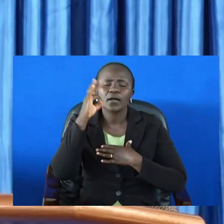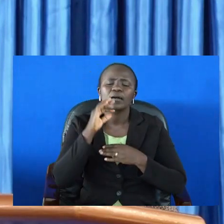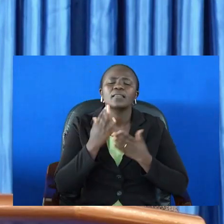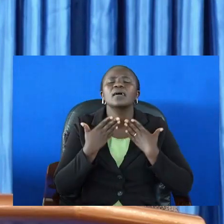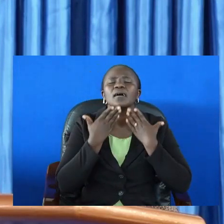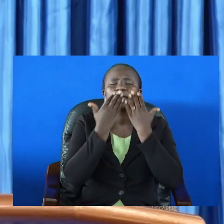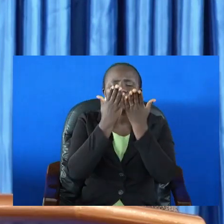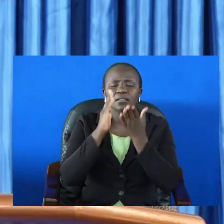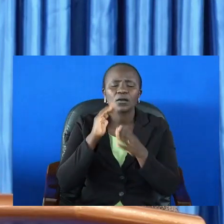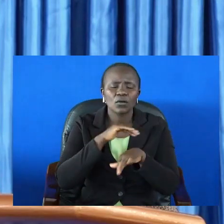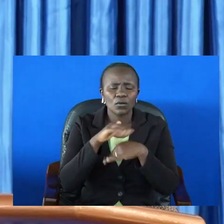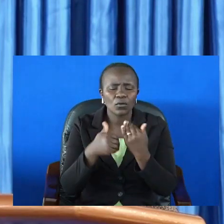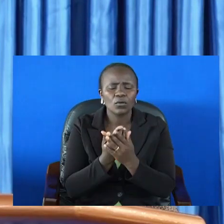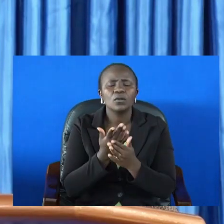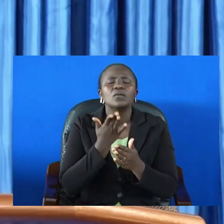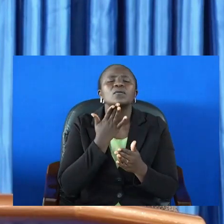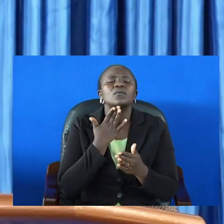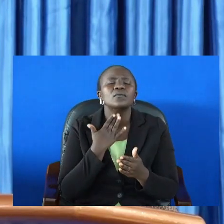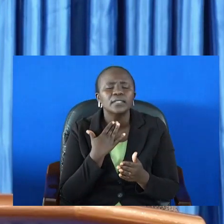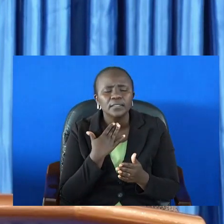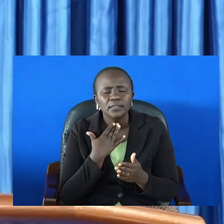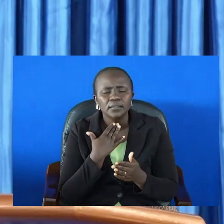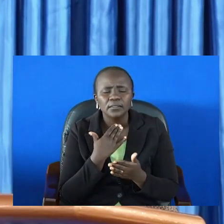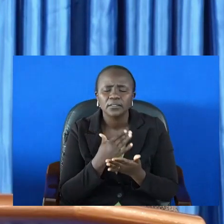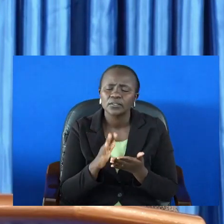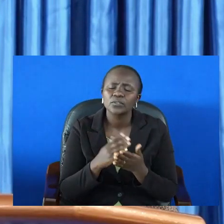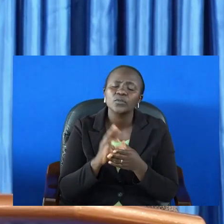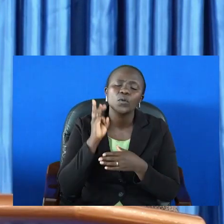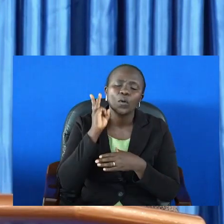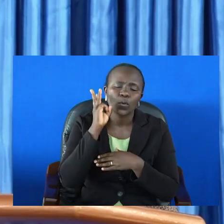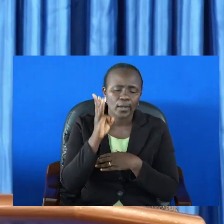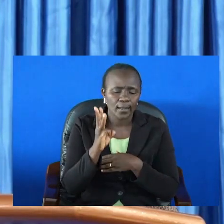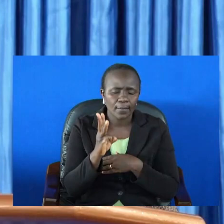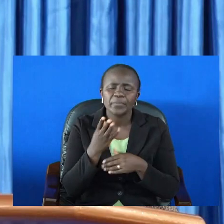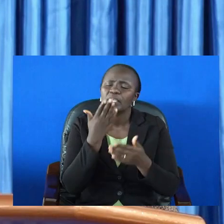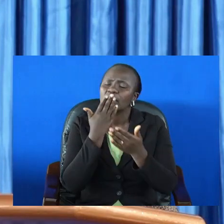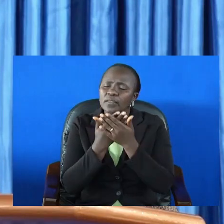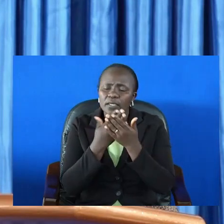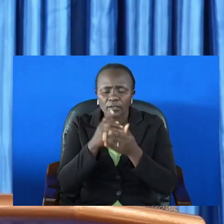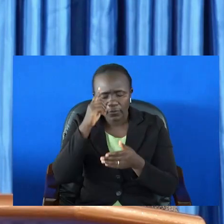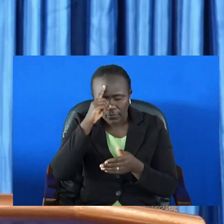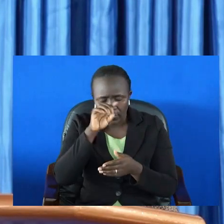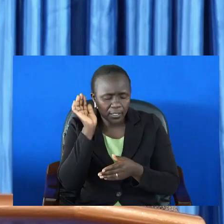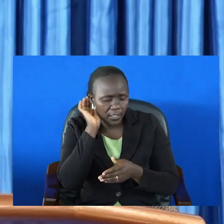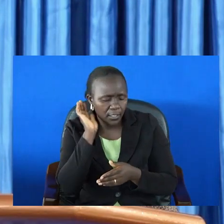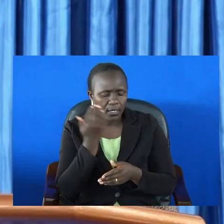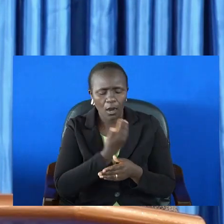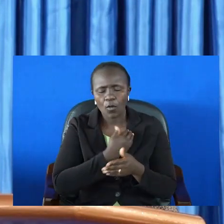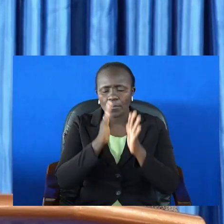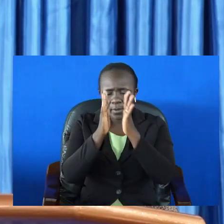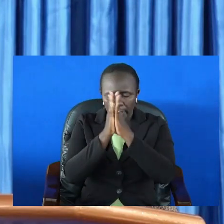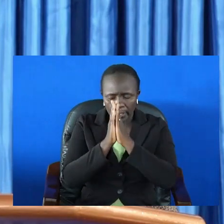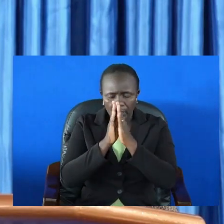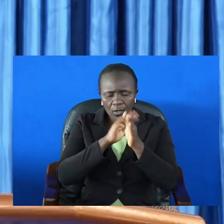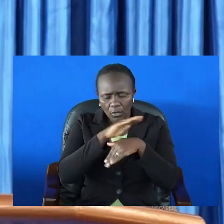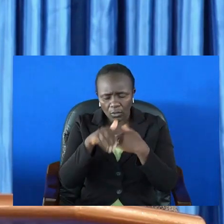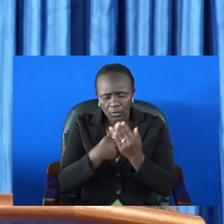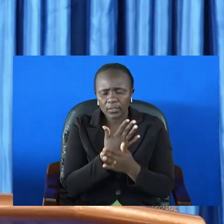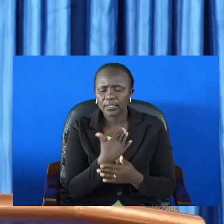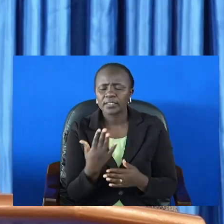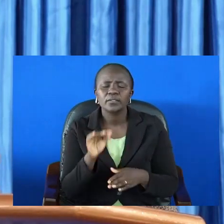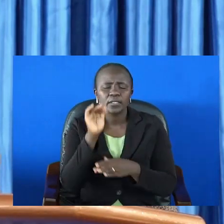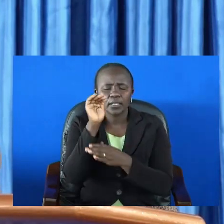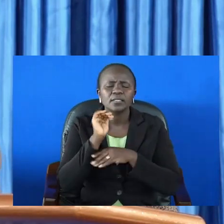our needs, address our needs according to your will. And thank you for hearing our prayer. All these things we ask